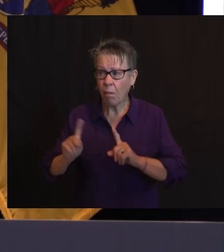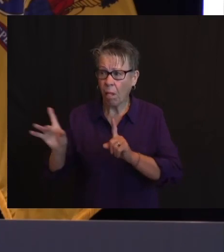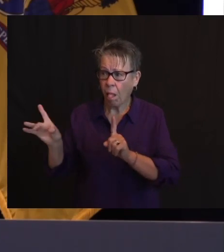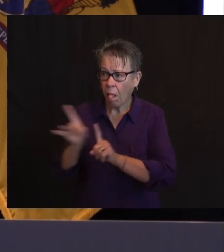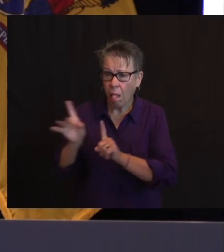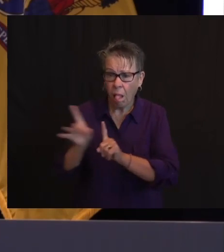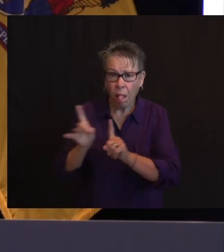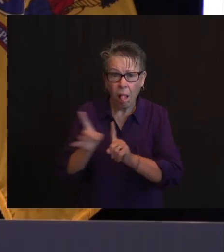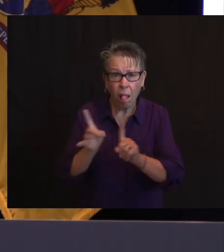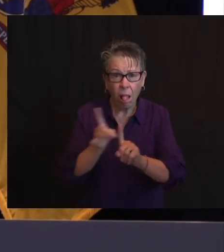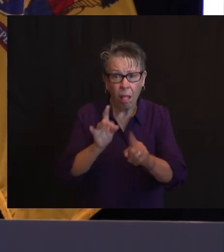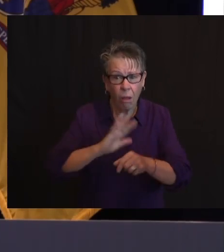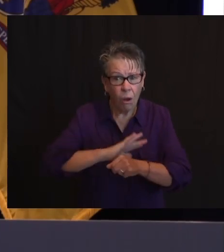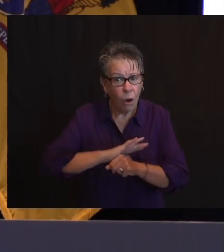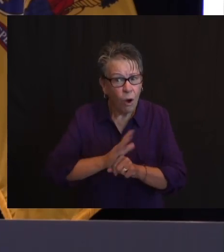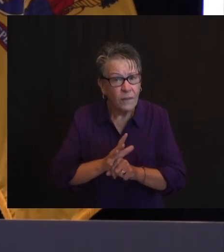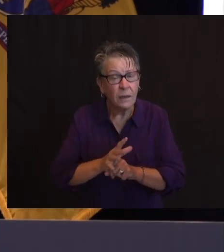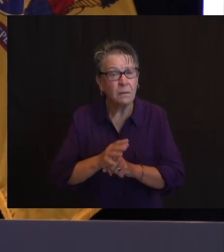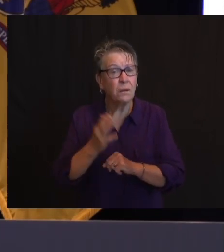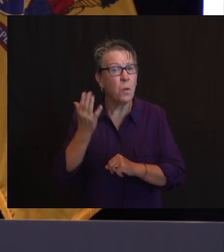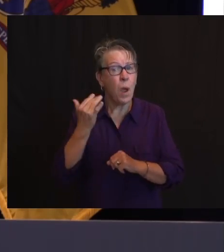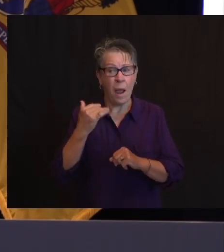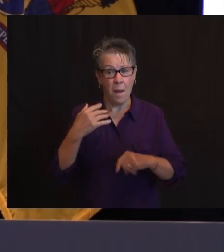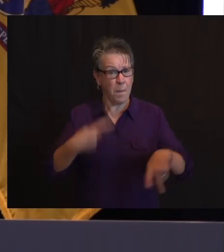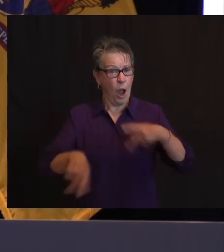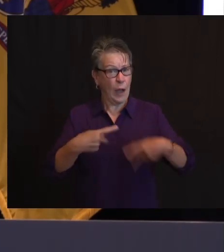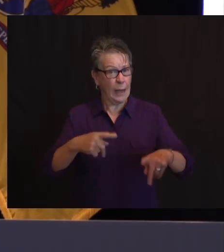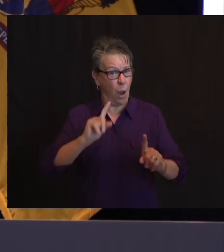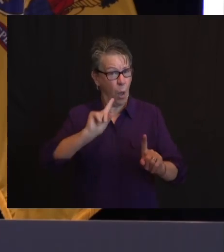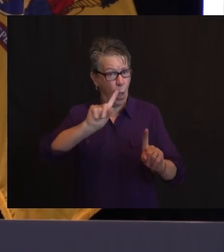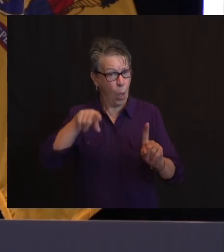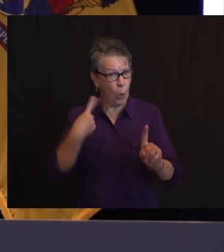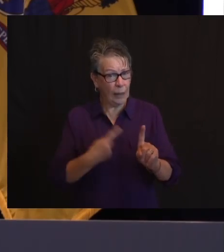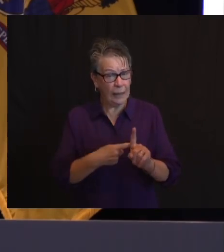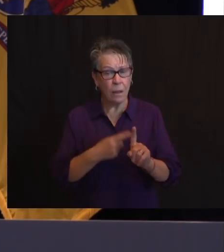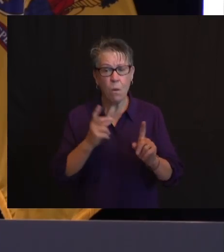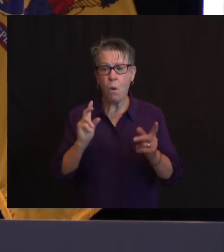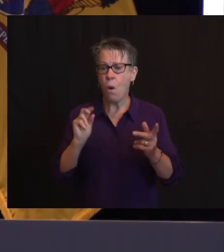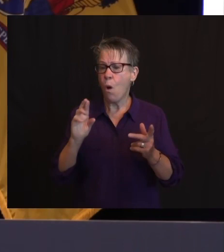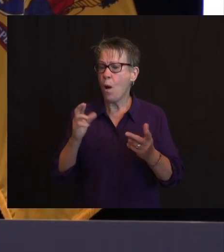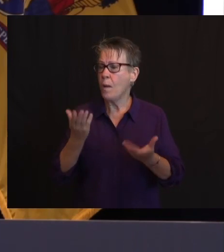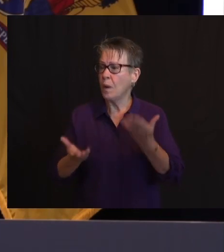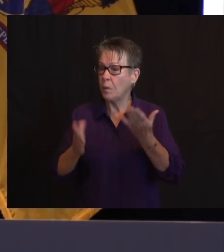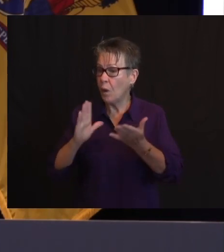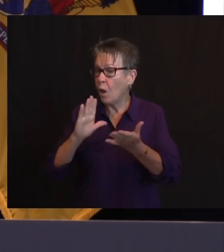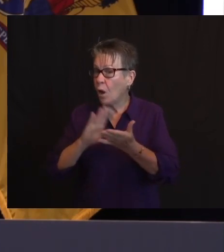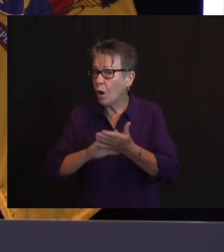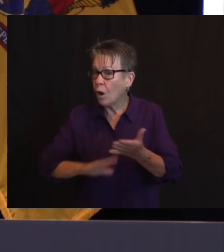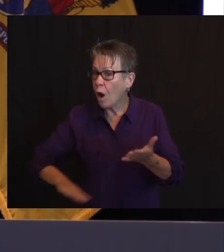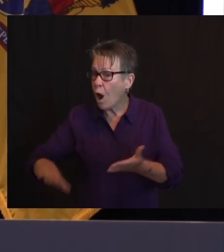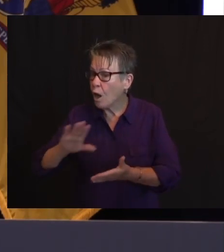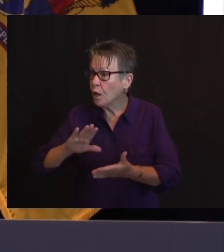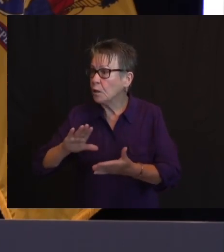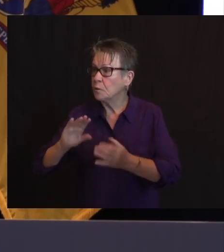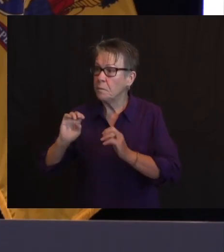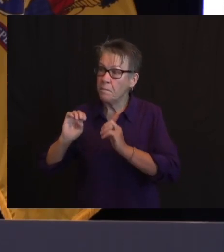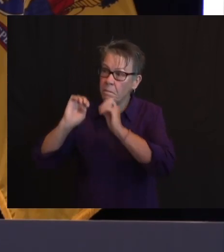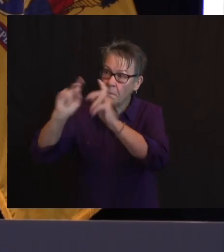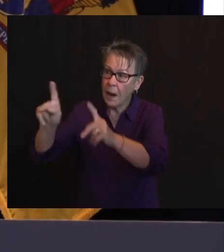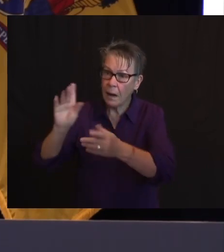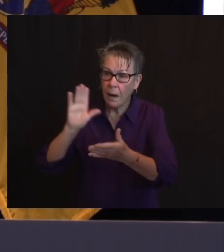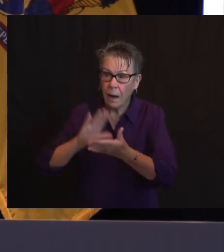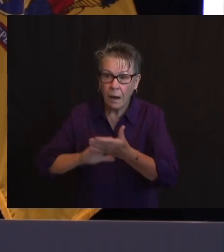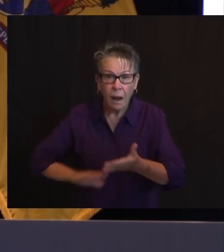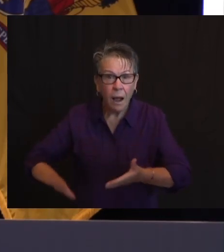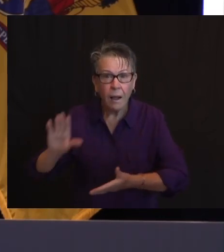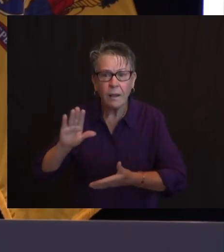at universities? I know there's a piece from National Geographic last week that many of these younger people are doing retail and food service jobs